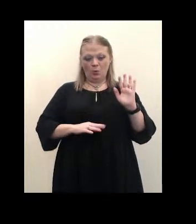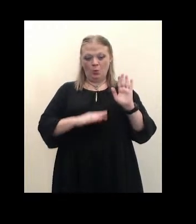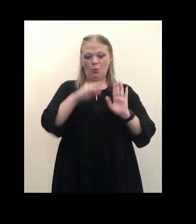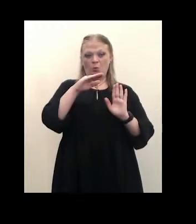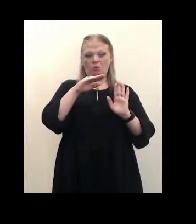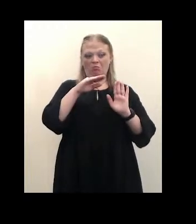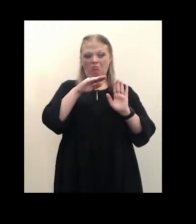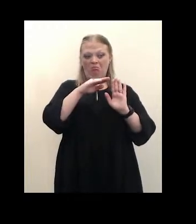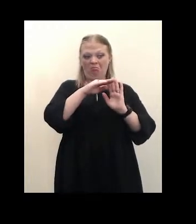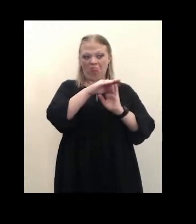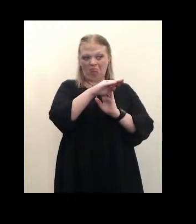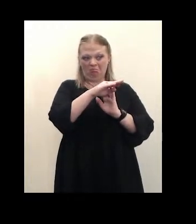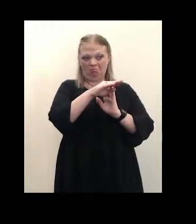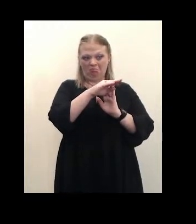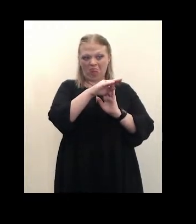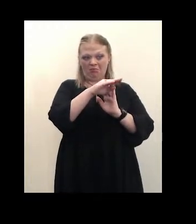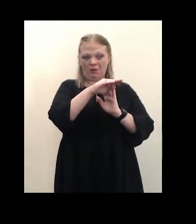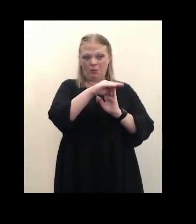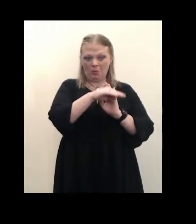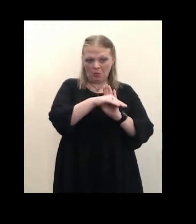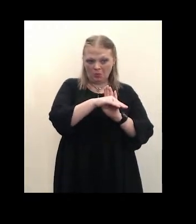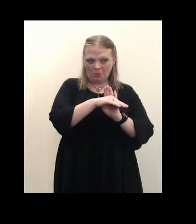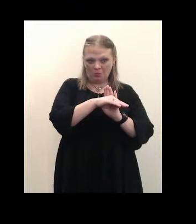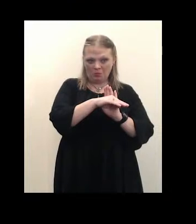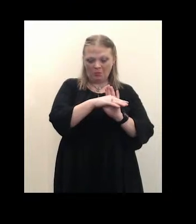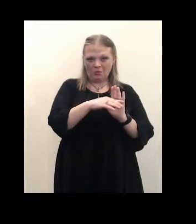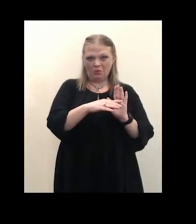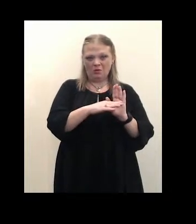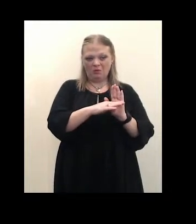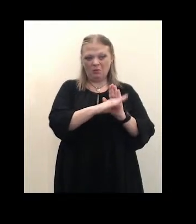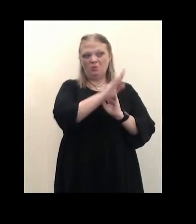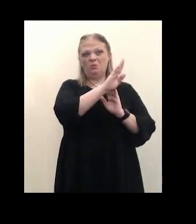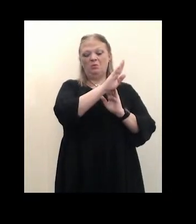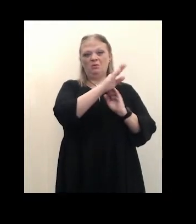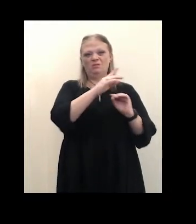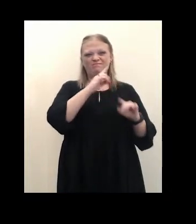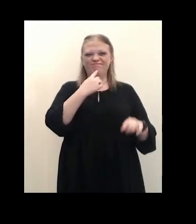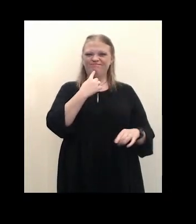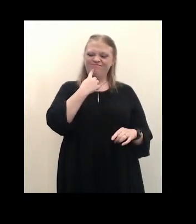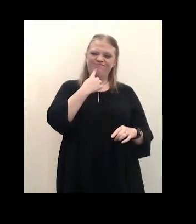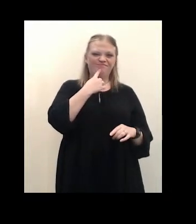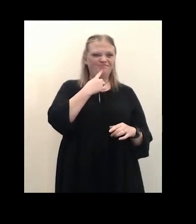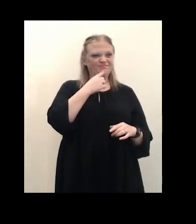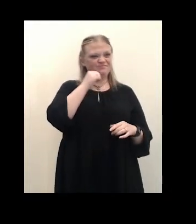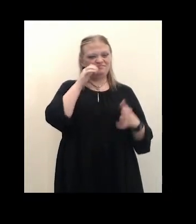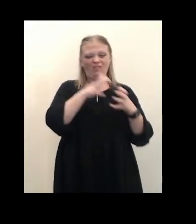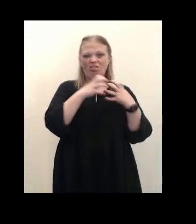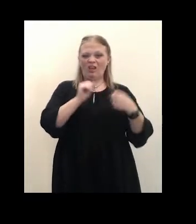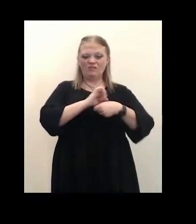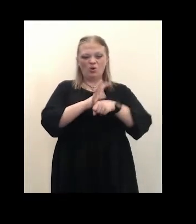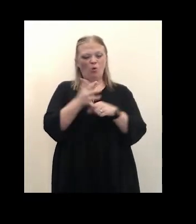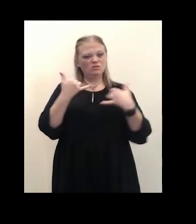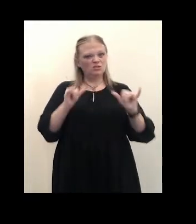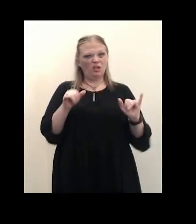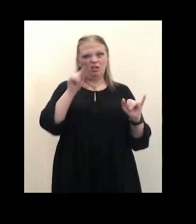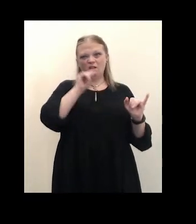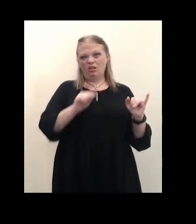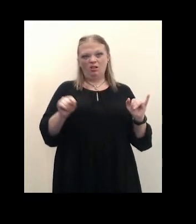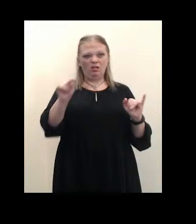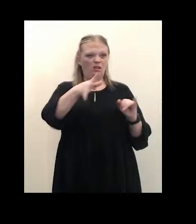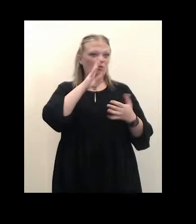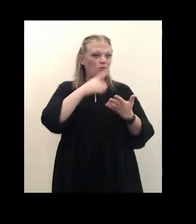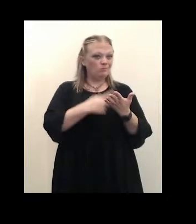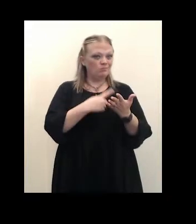starting to see a slight reduction. A little disappointed about the reports from yesterday. There's still a lot of COVID in the community. And as we'll talk about, there's still too many